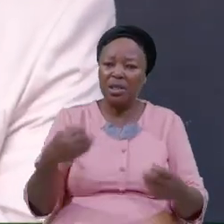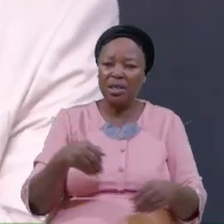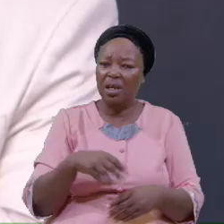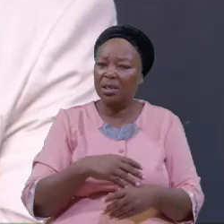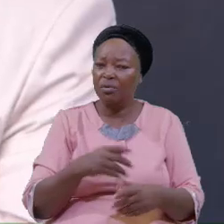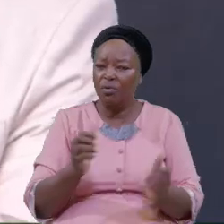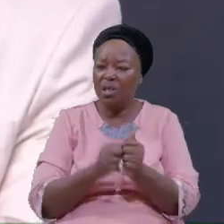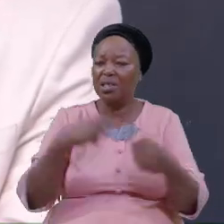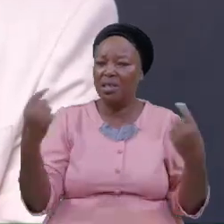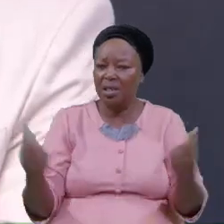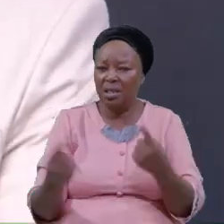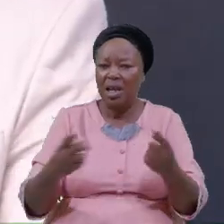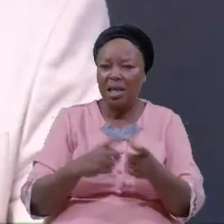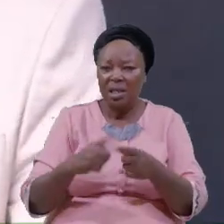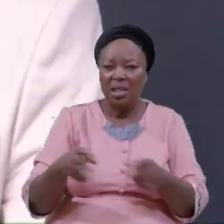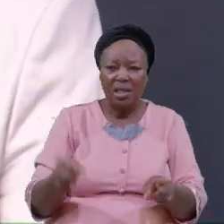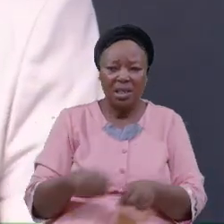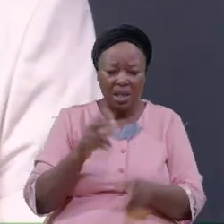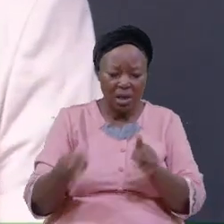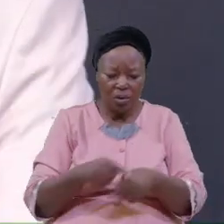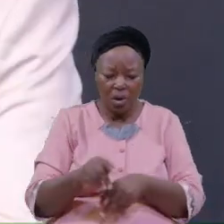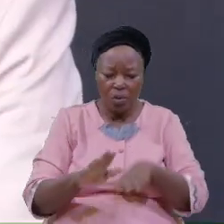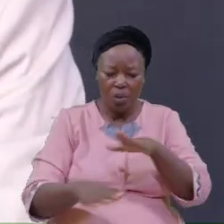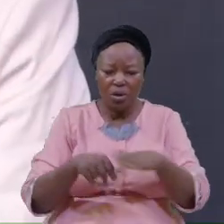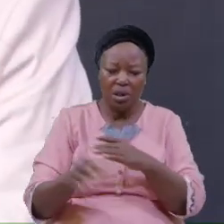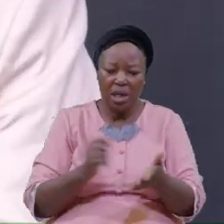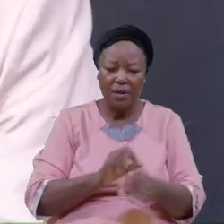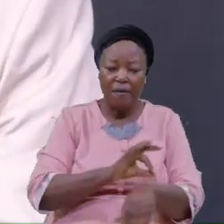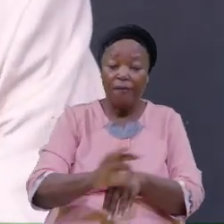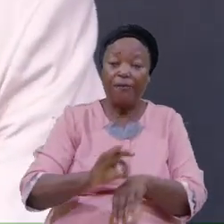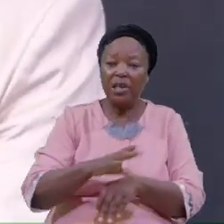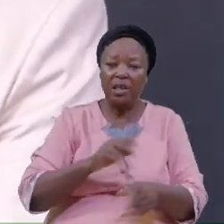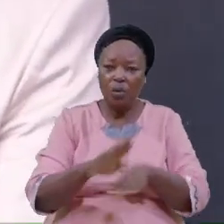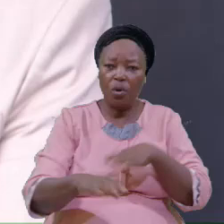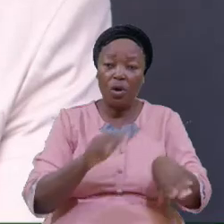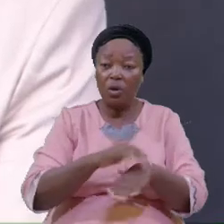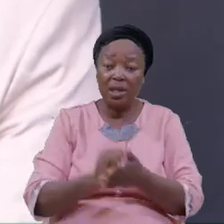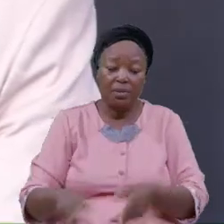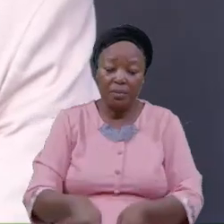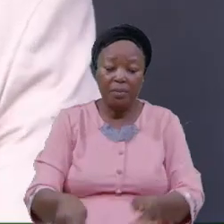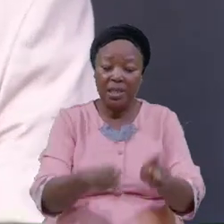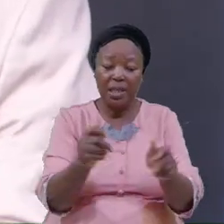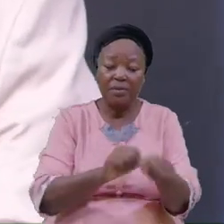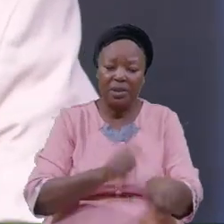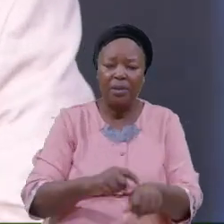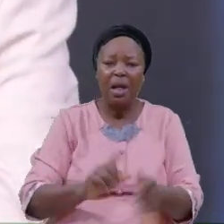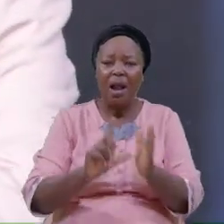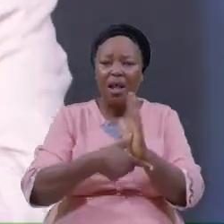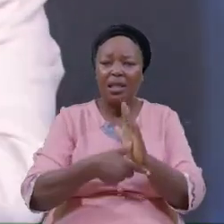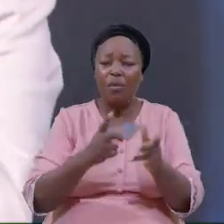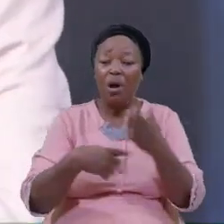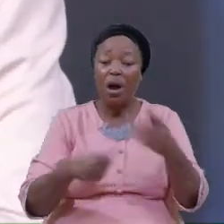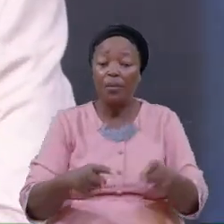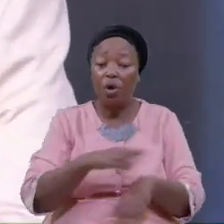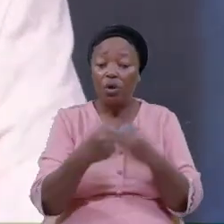field and you're walking on that path every time. Eventually, you wear out all the grass there